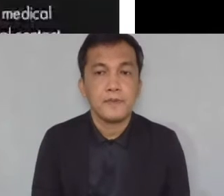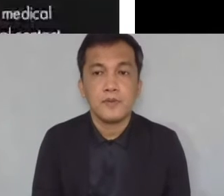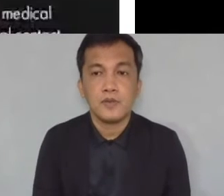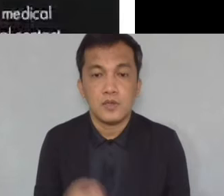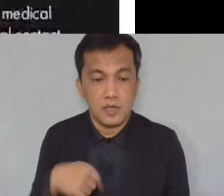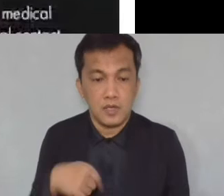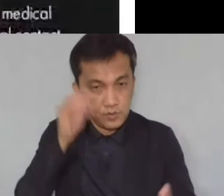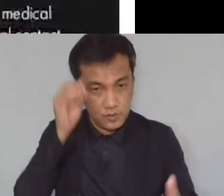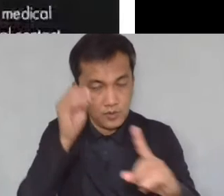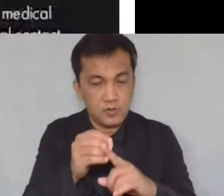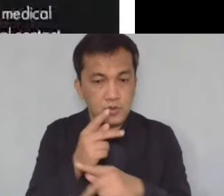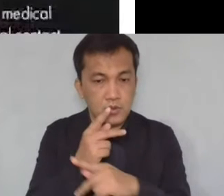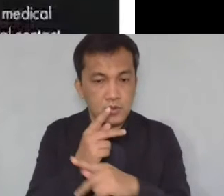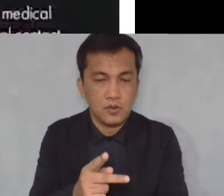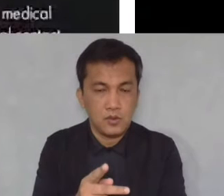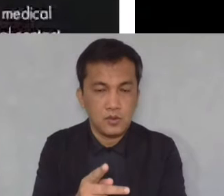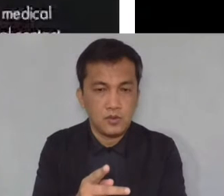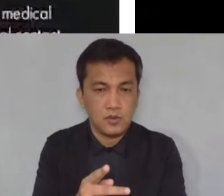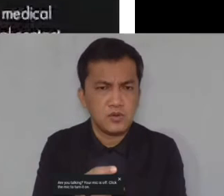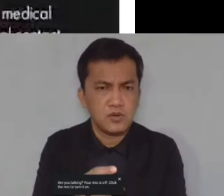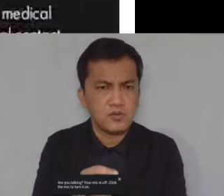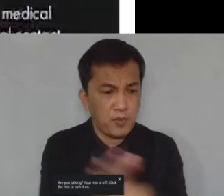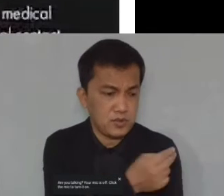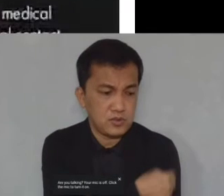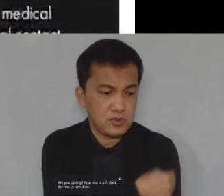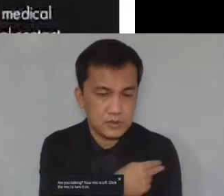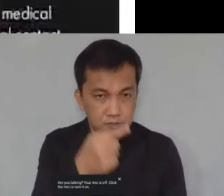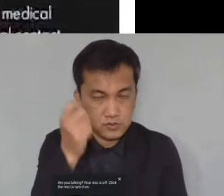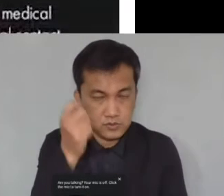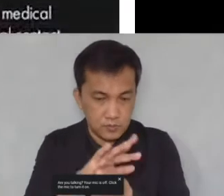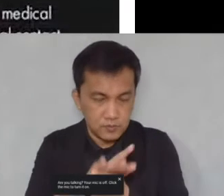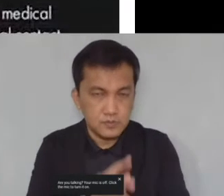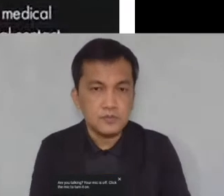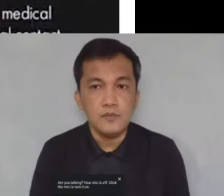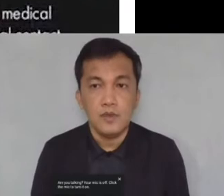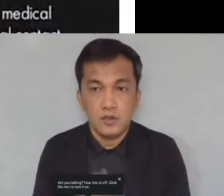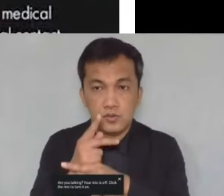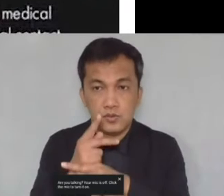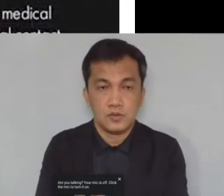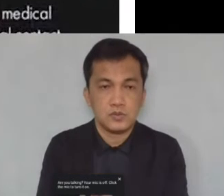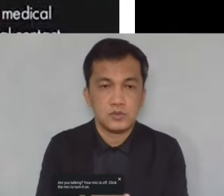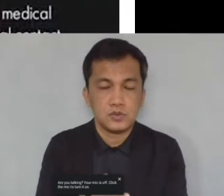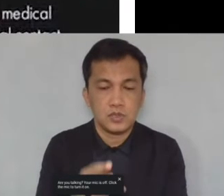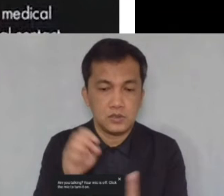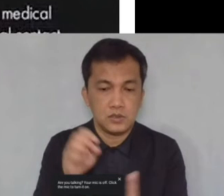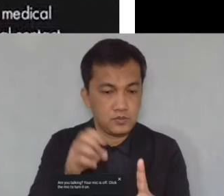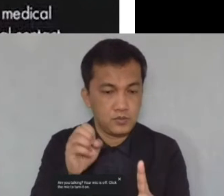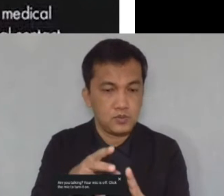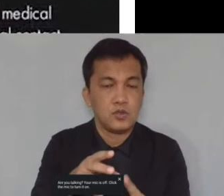Our objective is to prevent the overcrowding of hospitals due to COVID-19 pandemic, to prevent unnecessary exposure